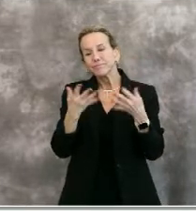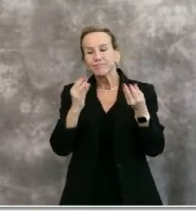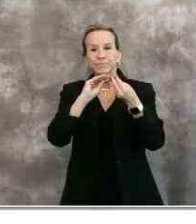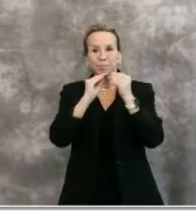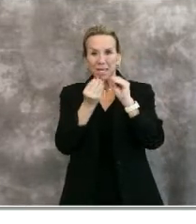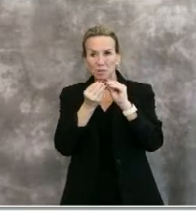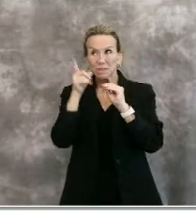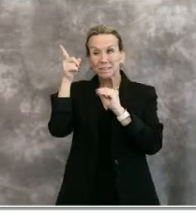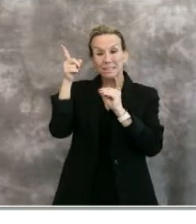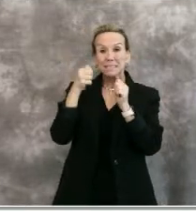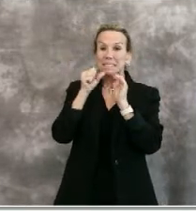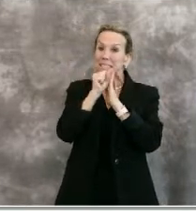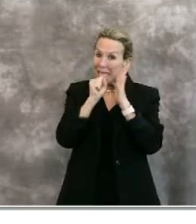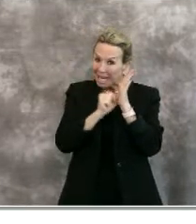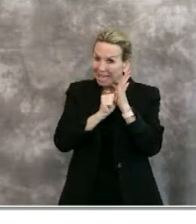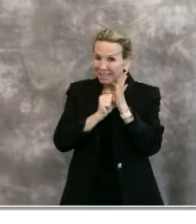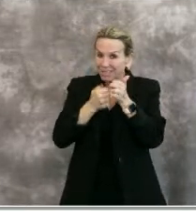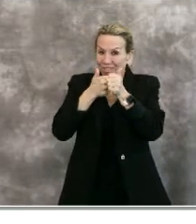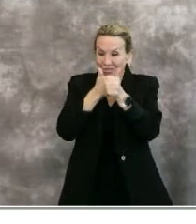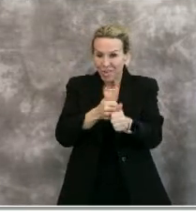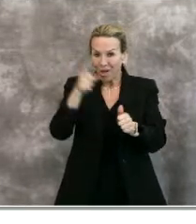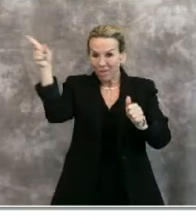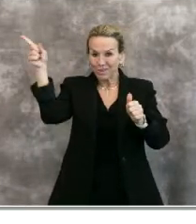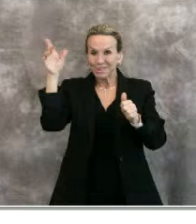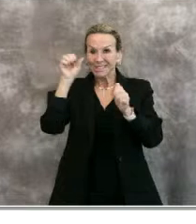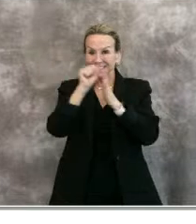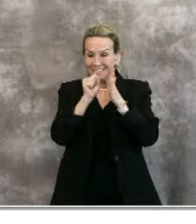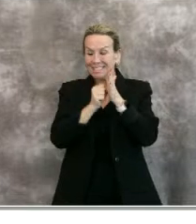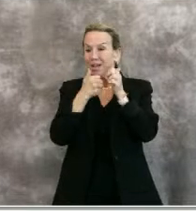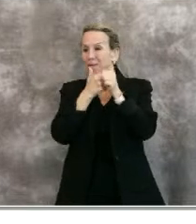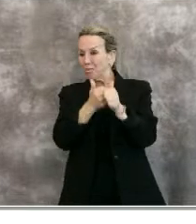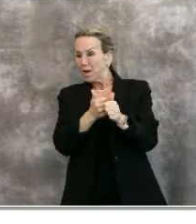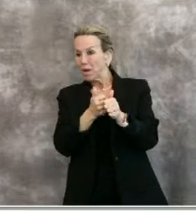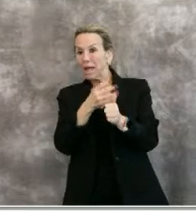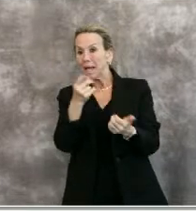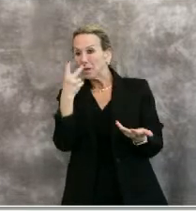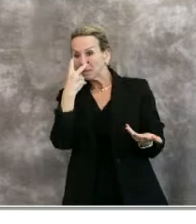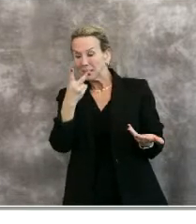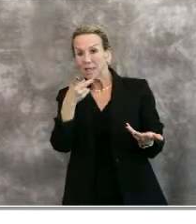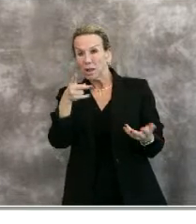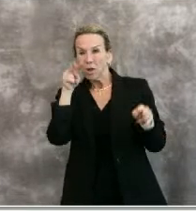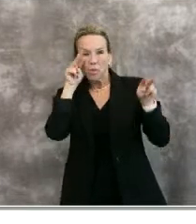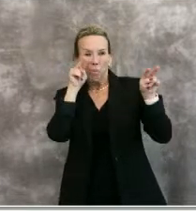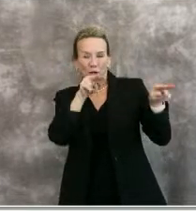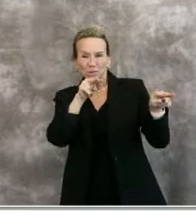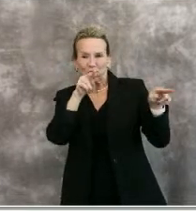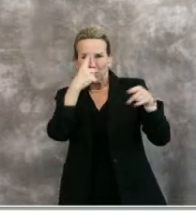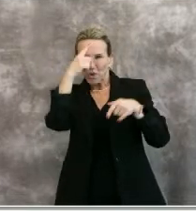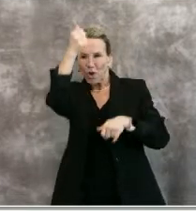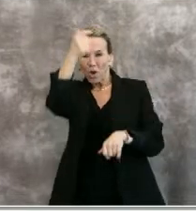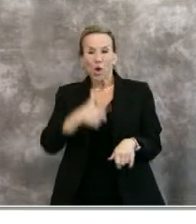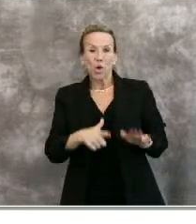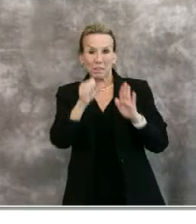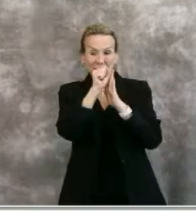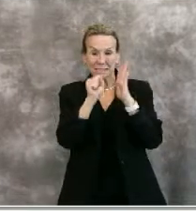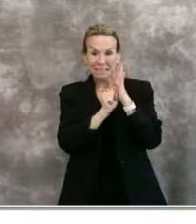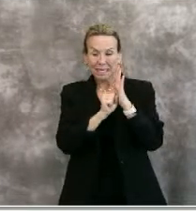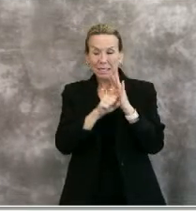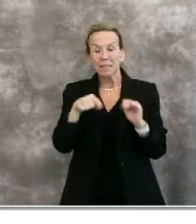that the state uses to currently have us placed on the state's watch list. This is case